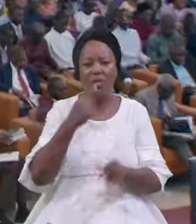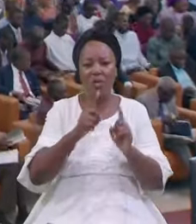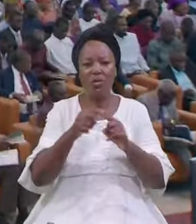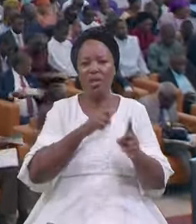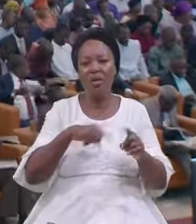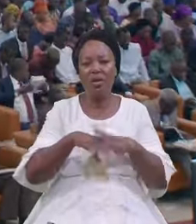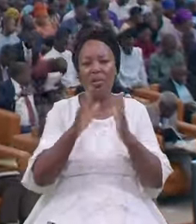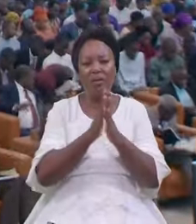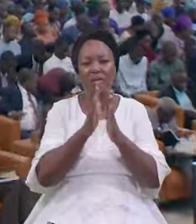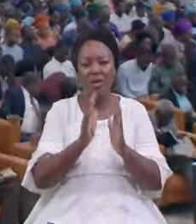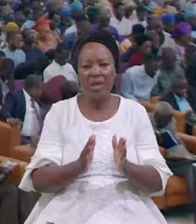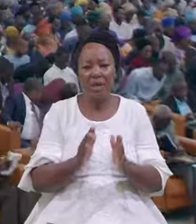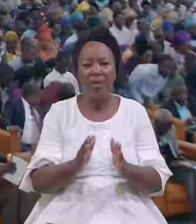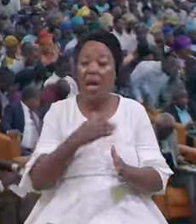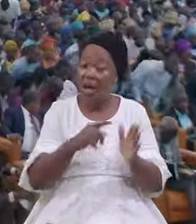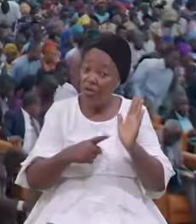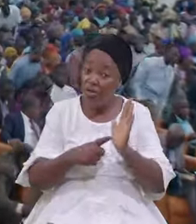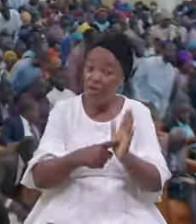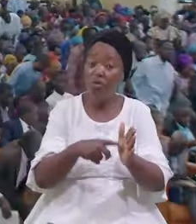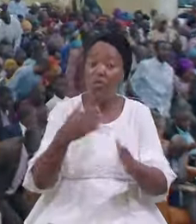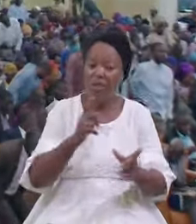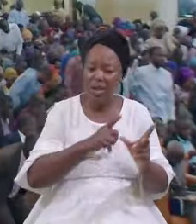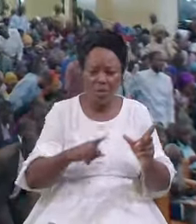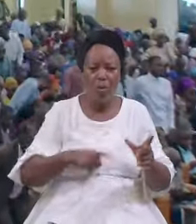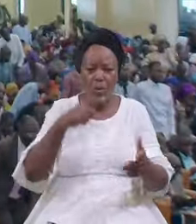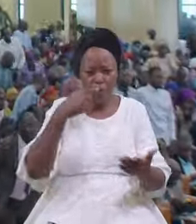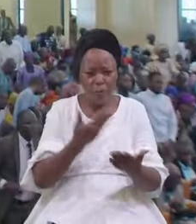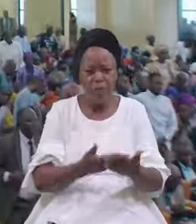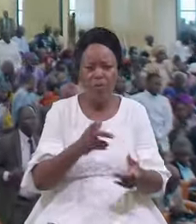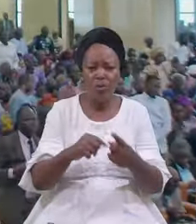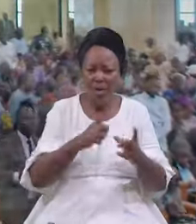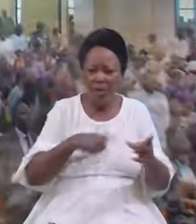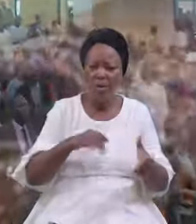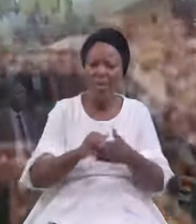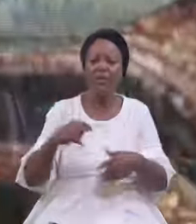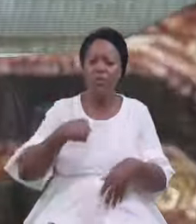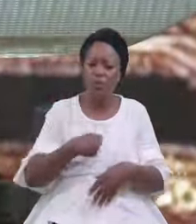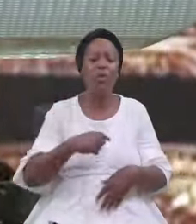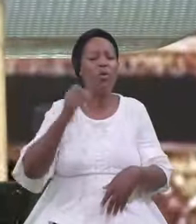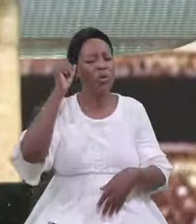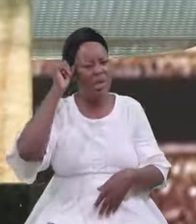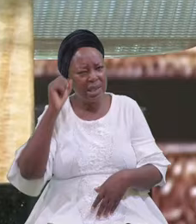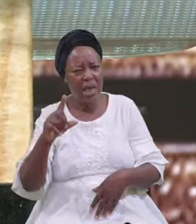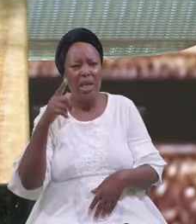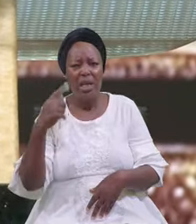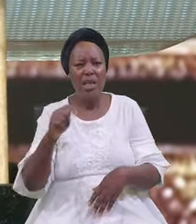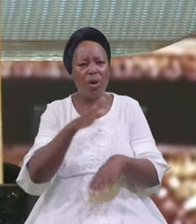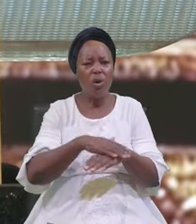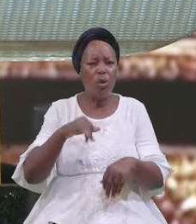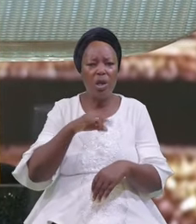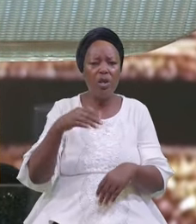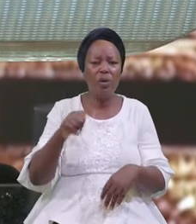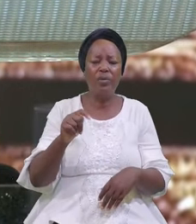in prayer and show the Lord that we understand the calling of